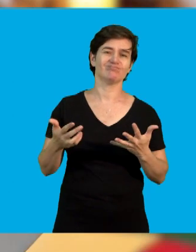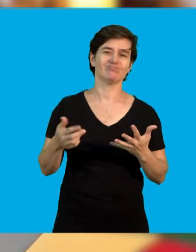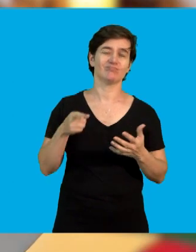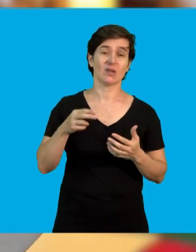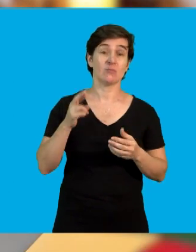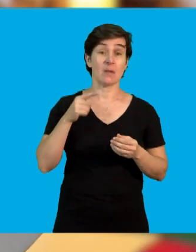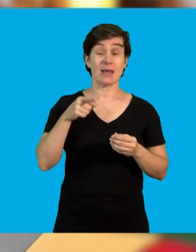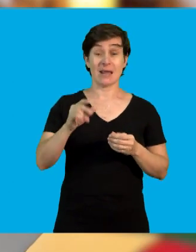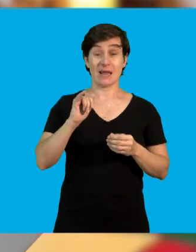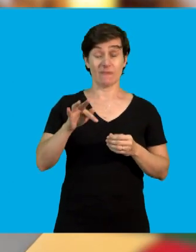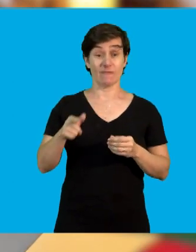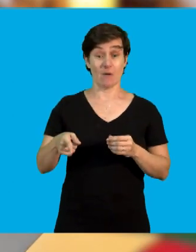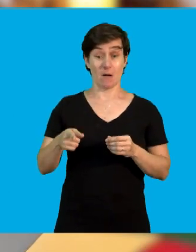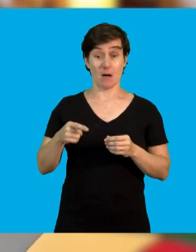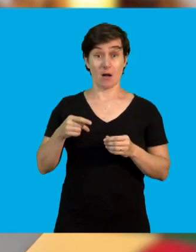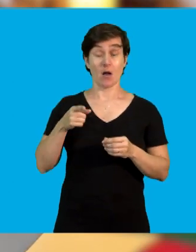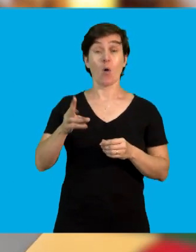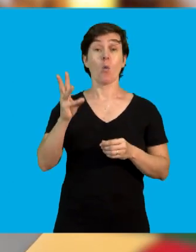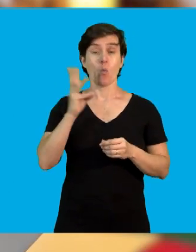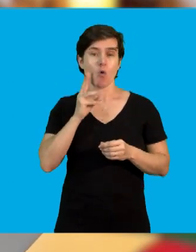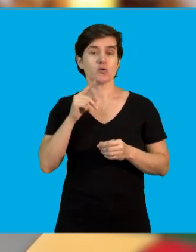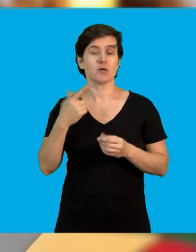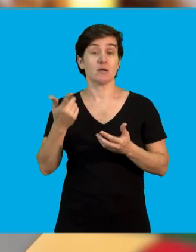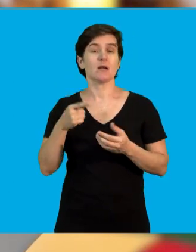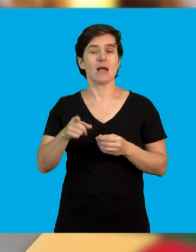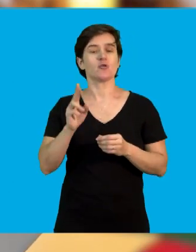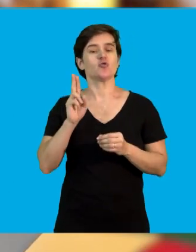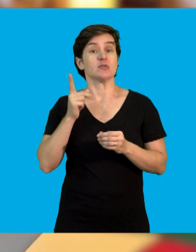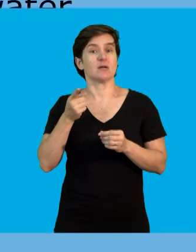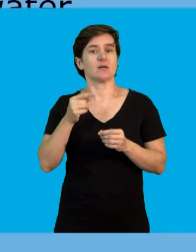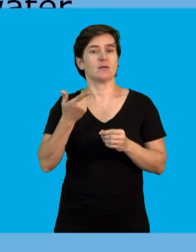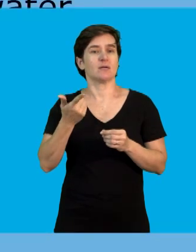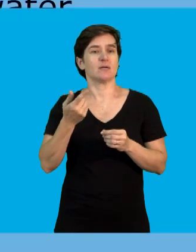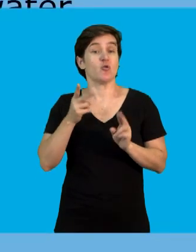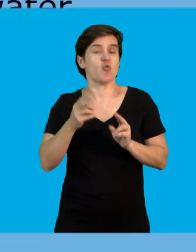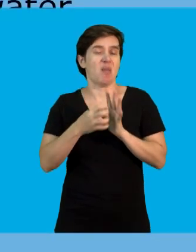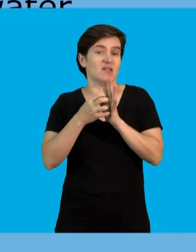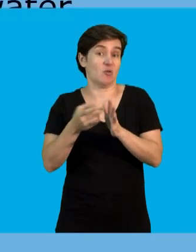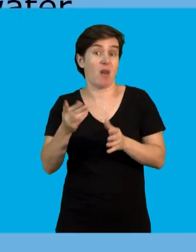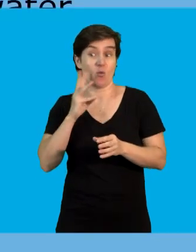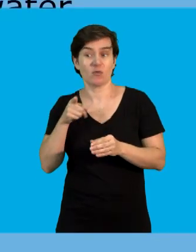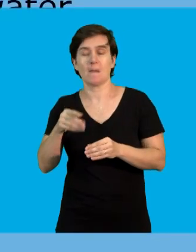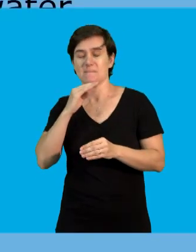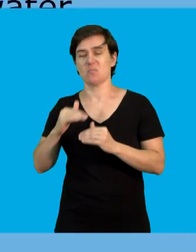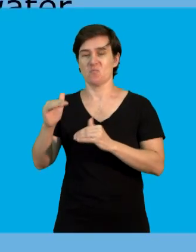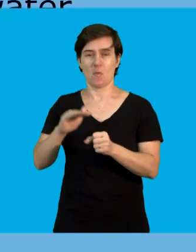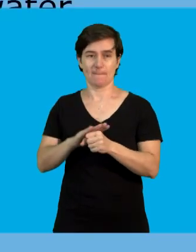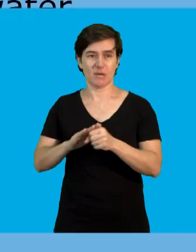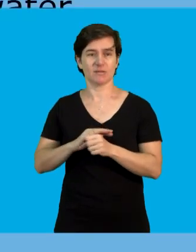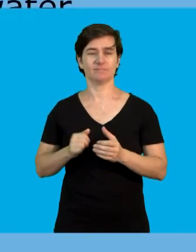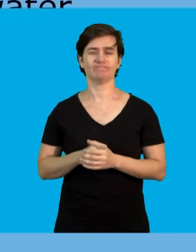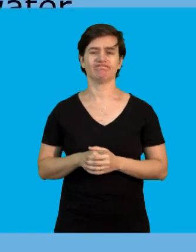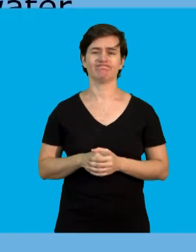will always have the water as the byproduct of this particular reaction. Number 3, metal hydroxides, they